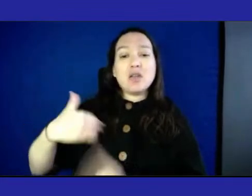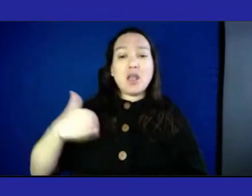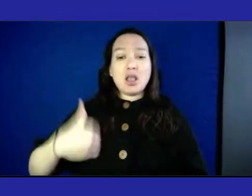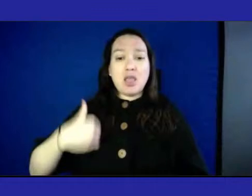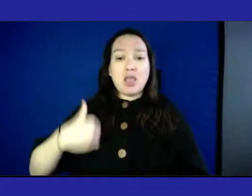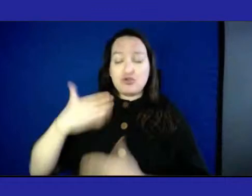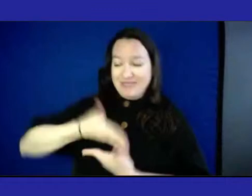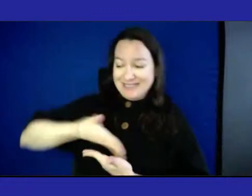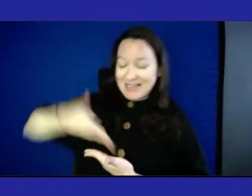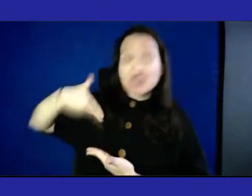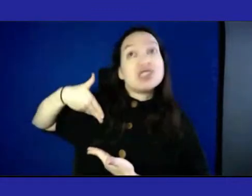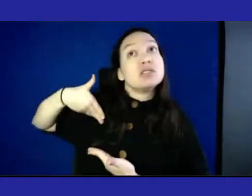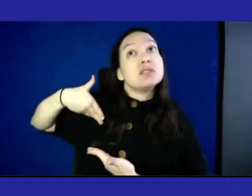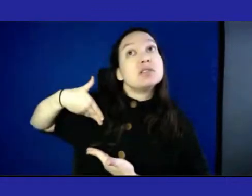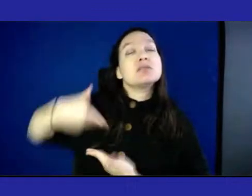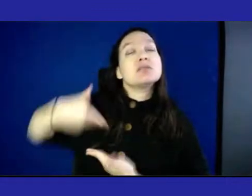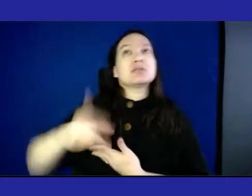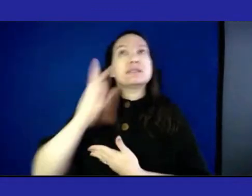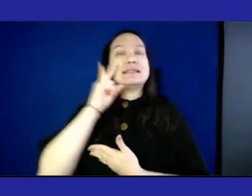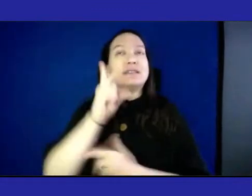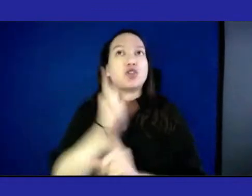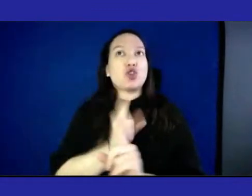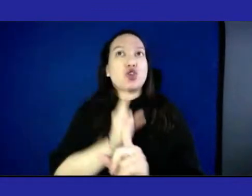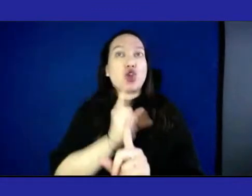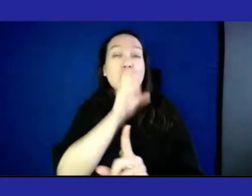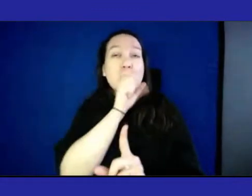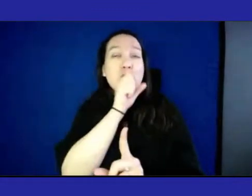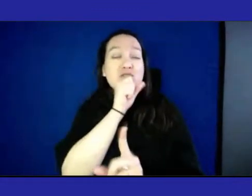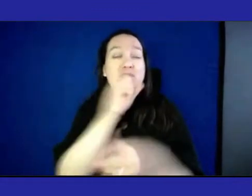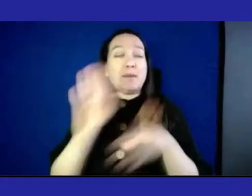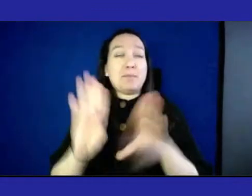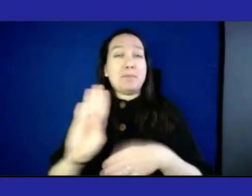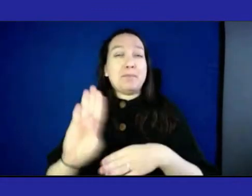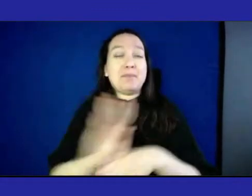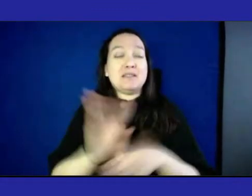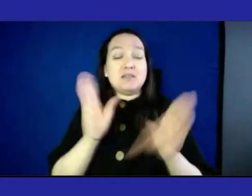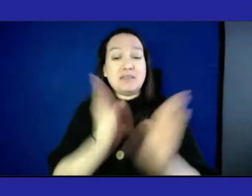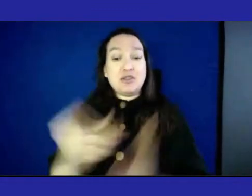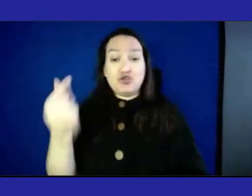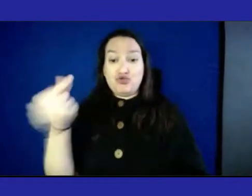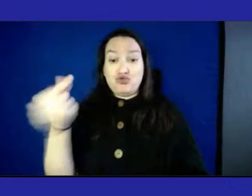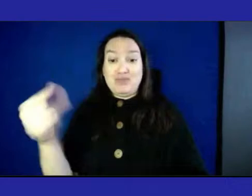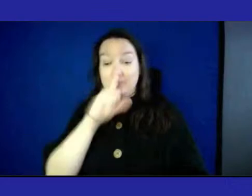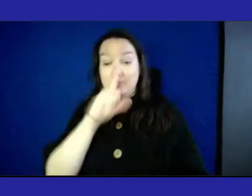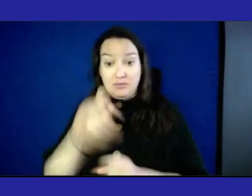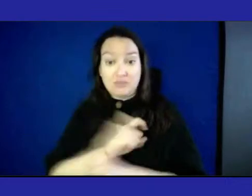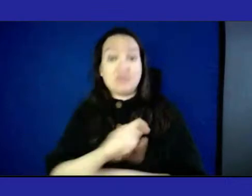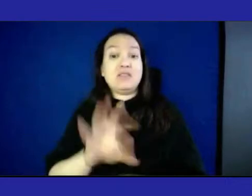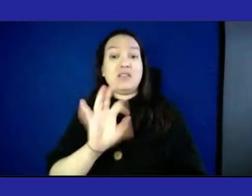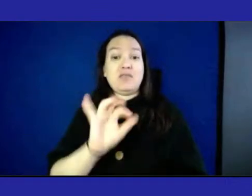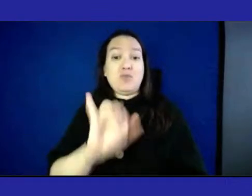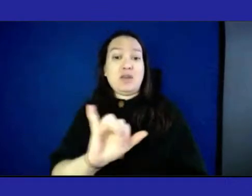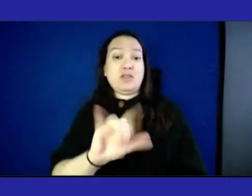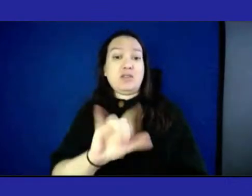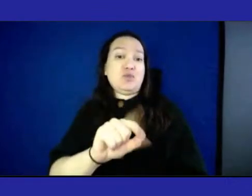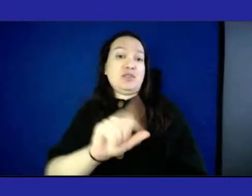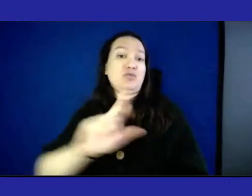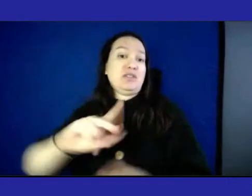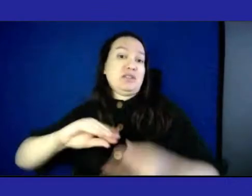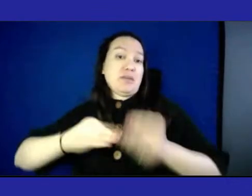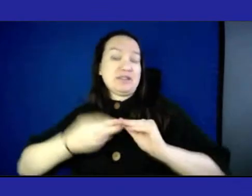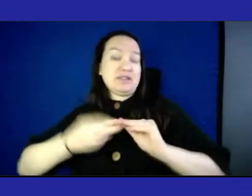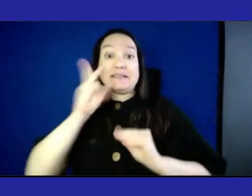In orange here, you can see the target based on the business plan, and then in green here, you can see the actual fiscal year 23 numbers, and you can